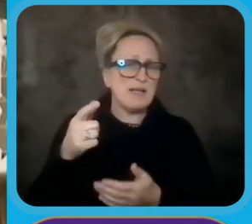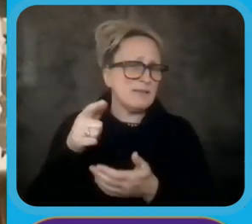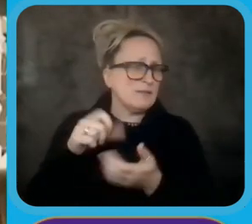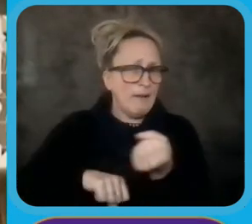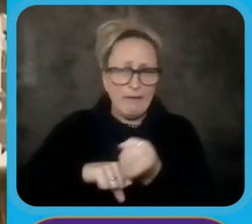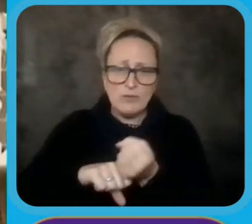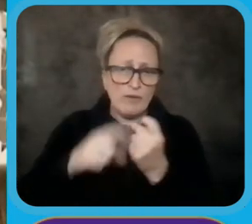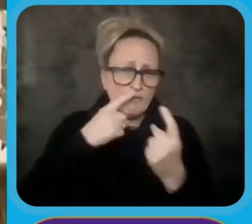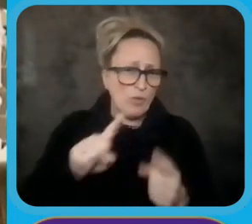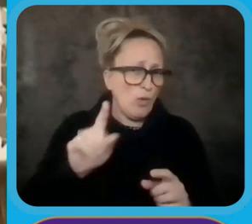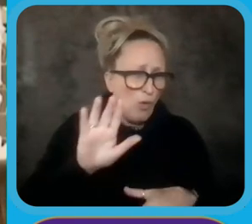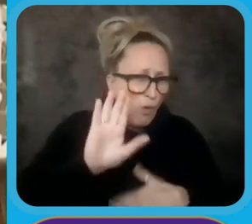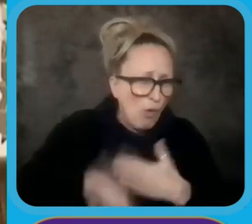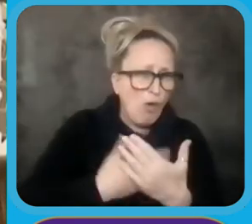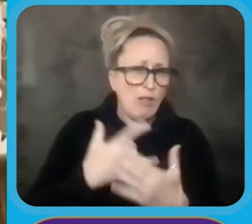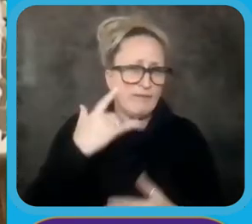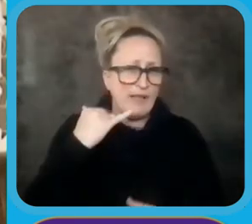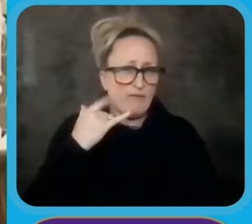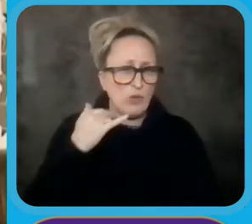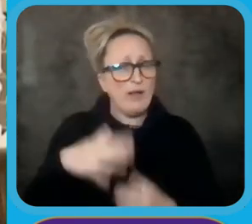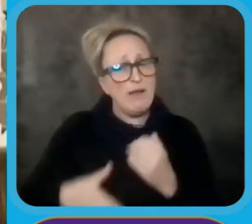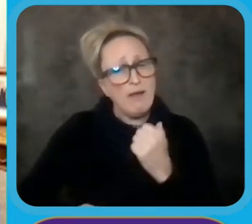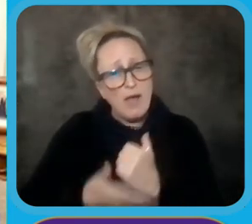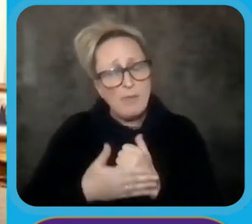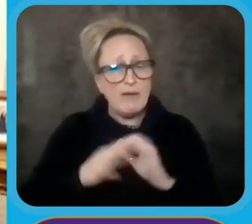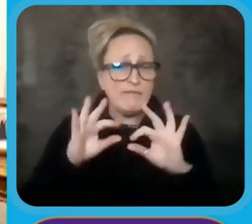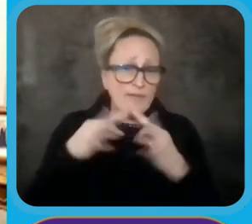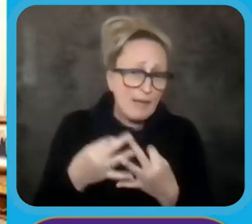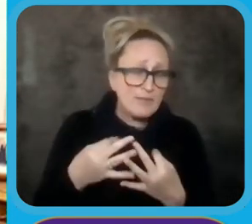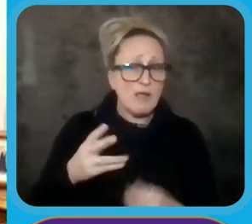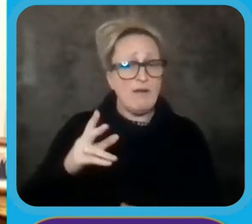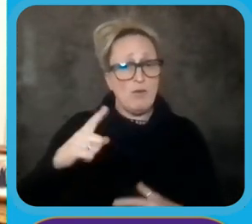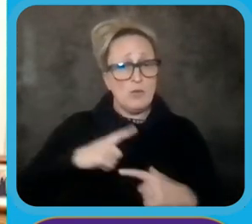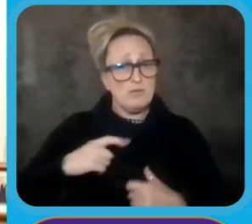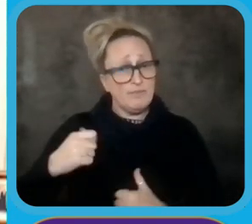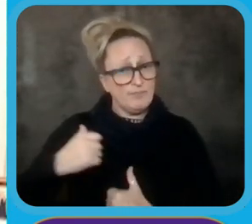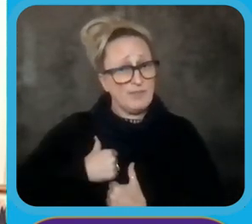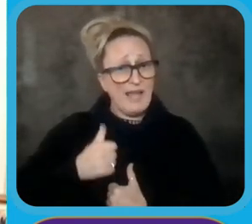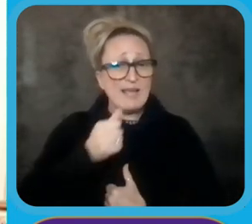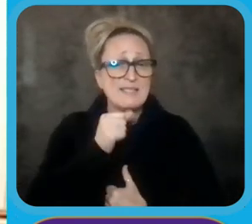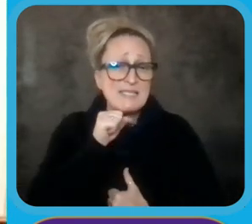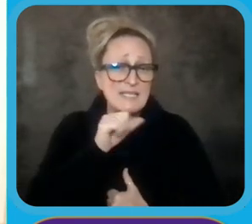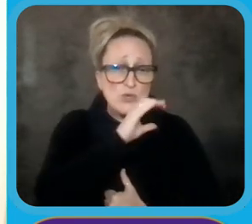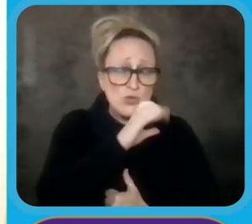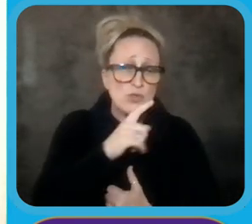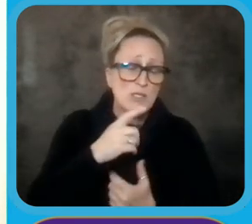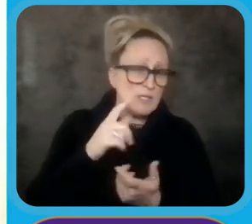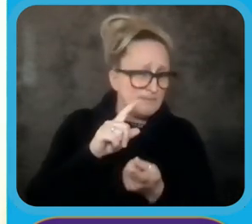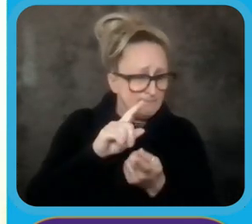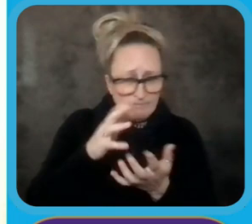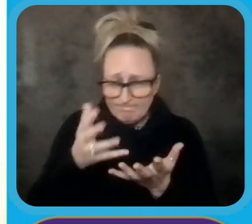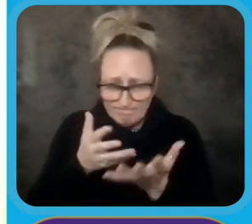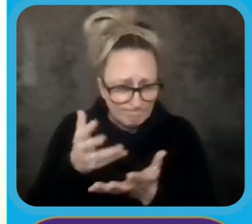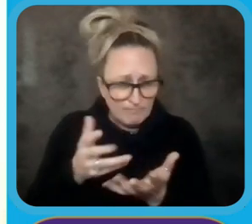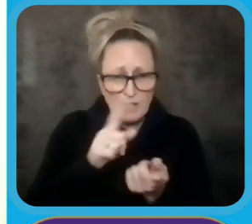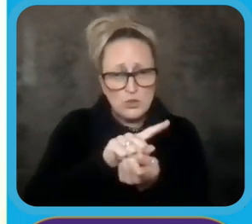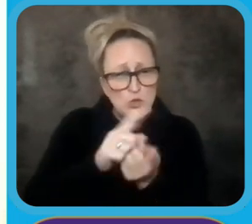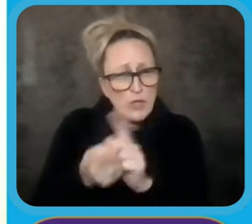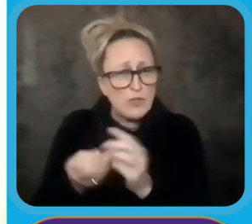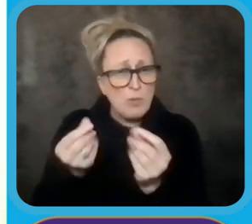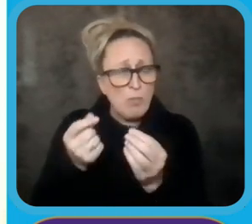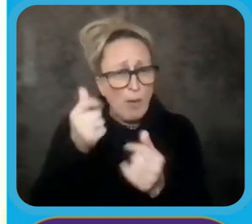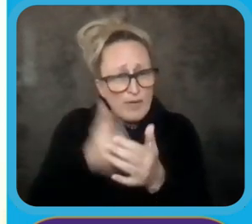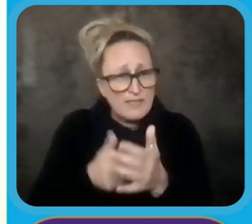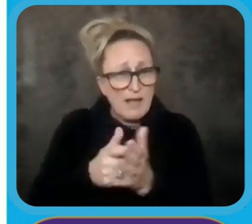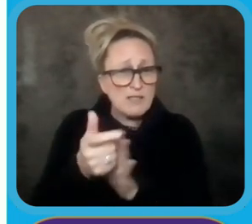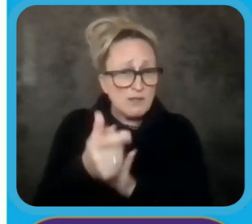for all Californians, helping families, veterans, and seniors to navigate changing property tax laws, including